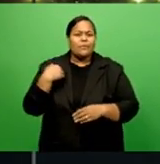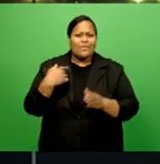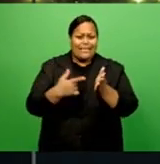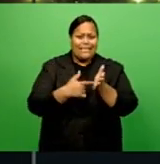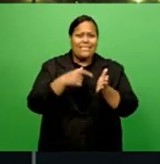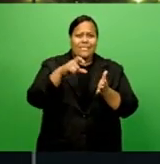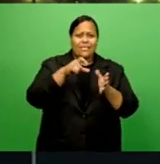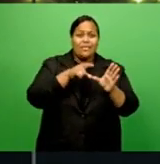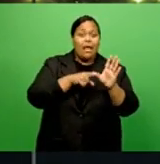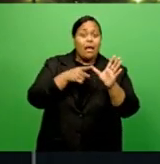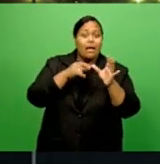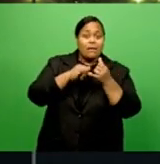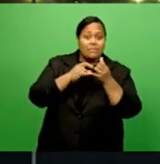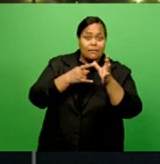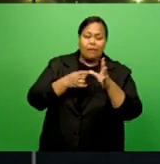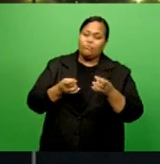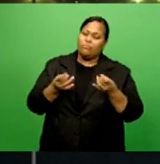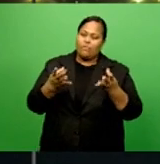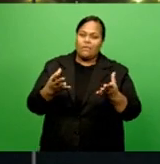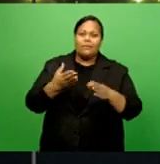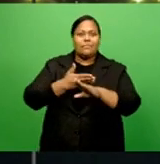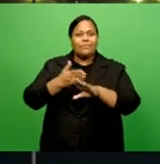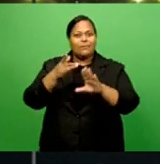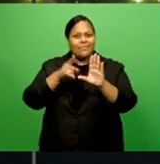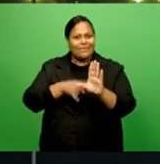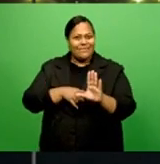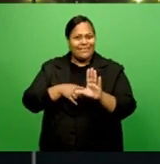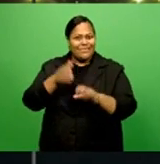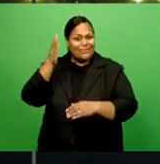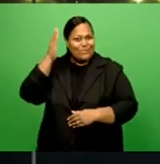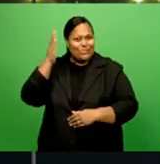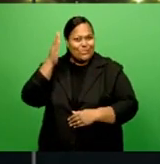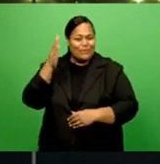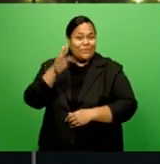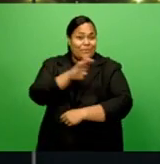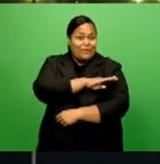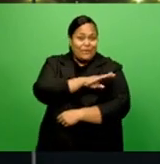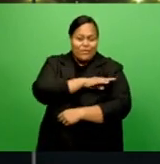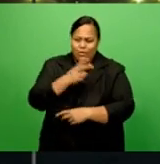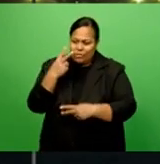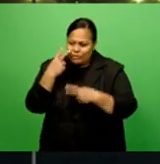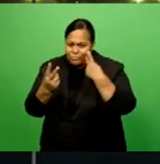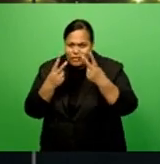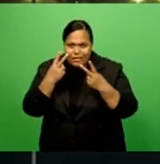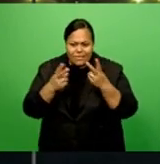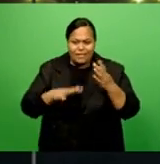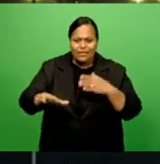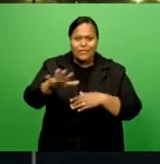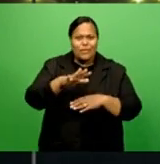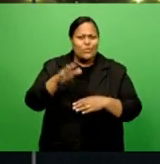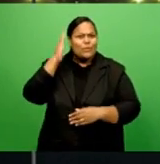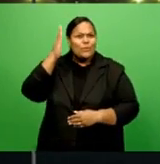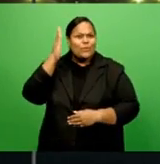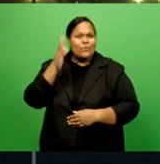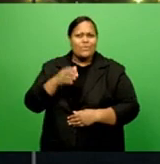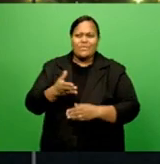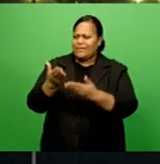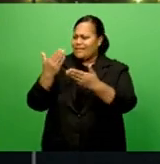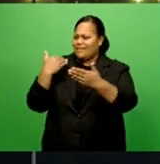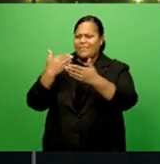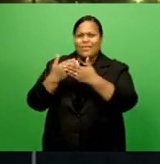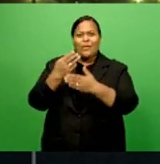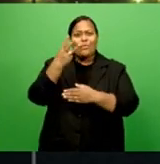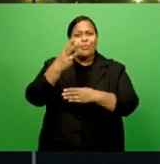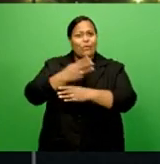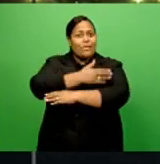to start the new school year. Bainimarama was visiting the cyclone-affected schools in Vonolevu over the past 3 days to